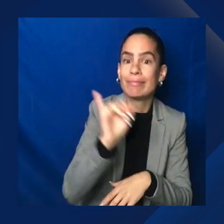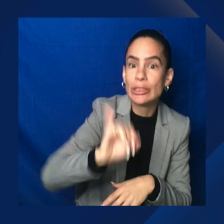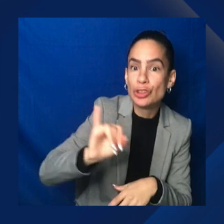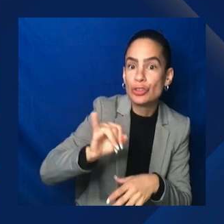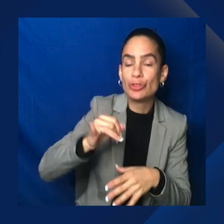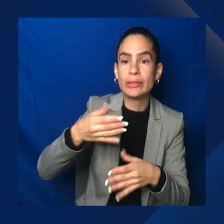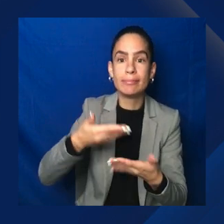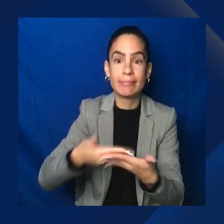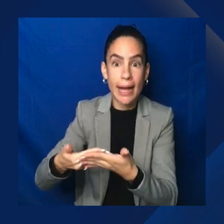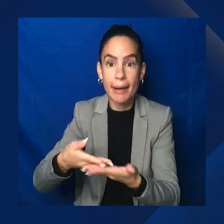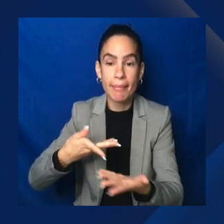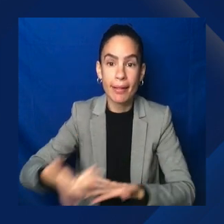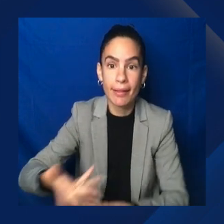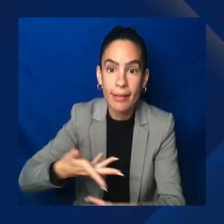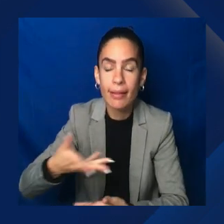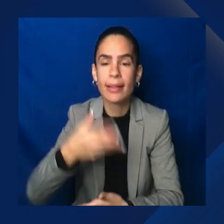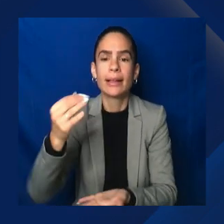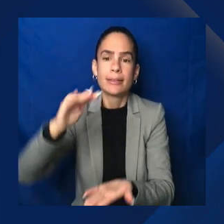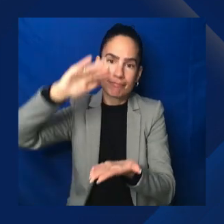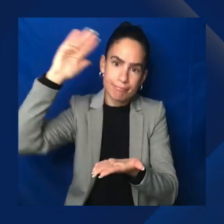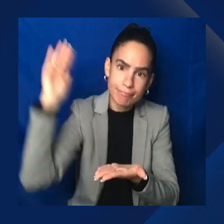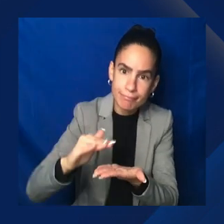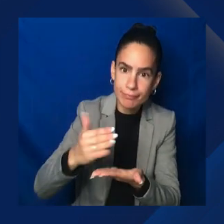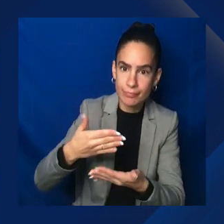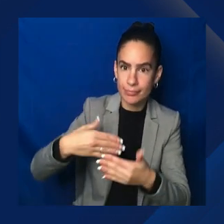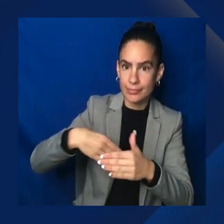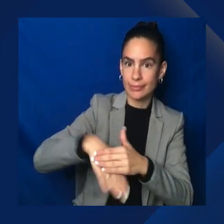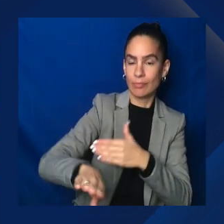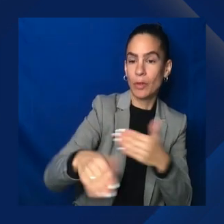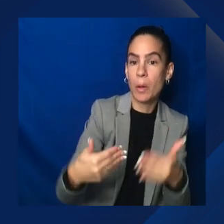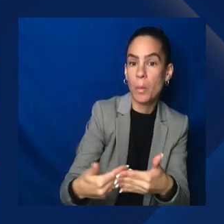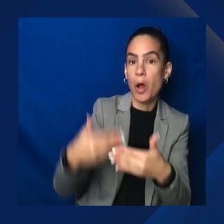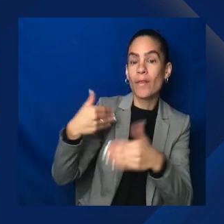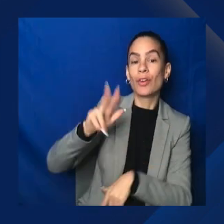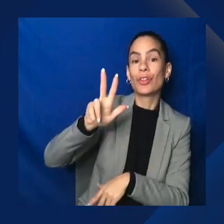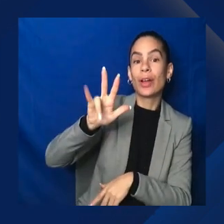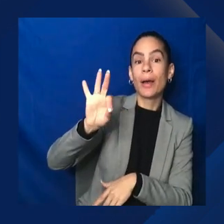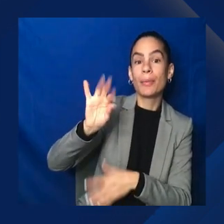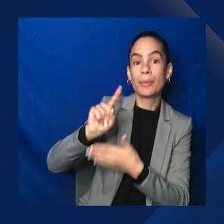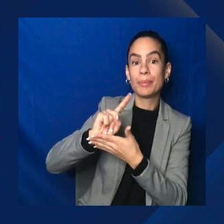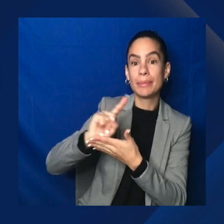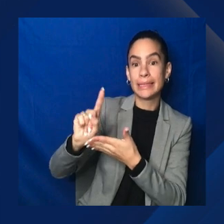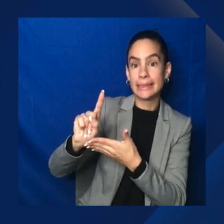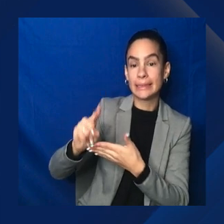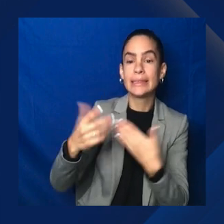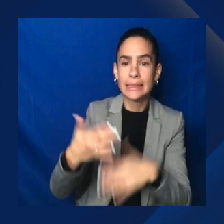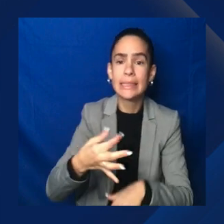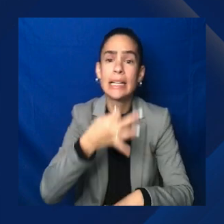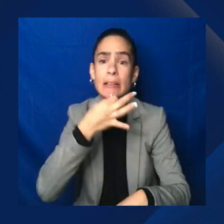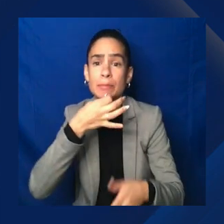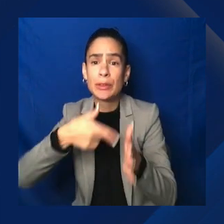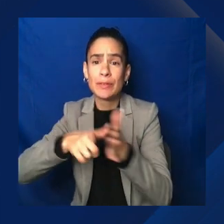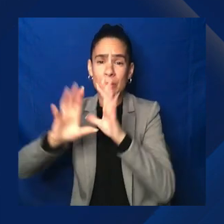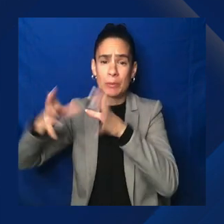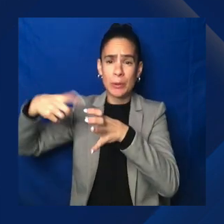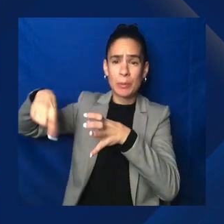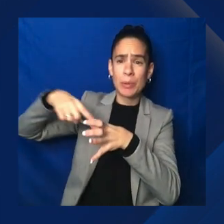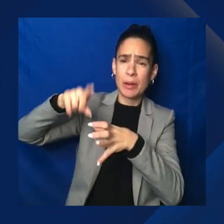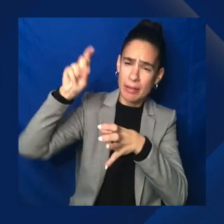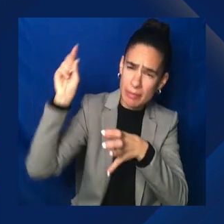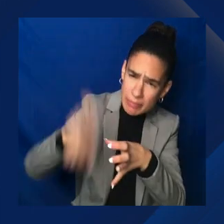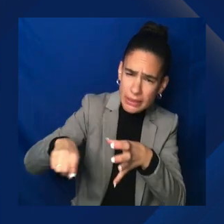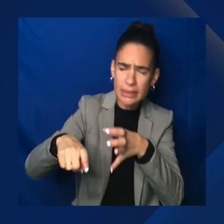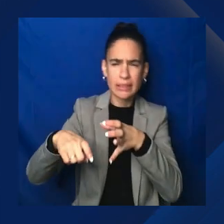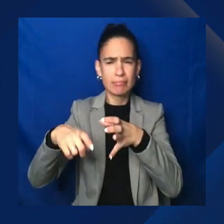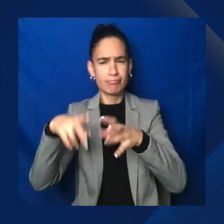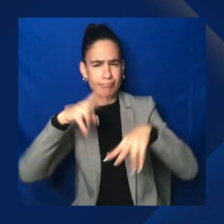And dedicated expert review is vital to understanding what contributed to a death, so action steps can be taken